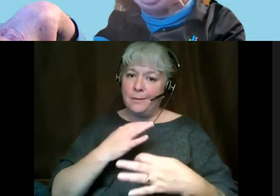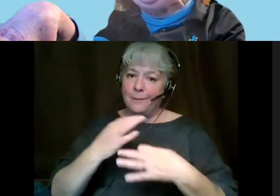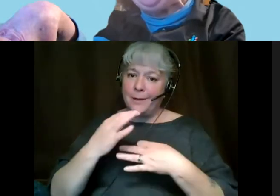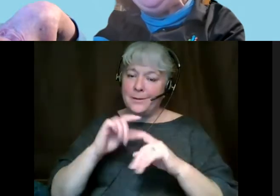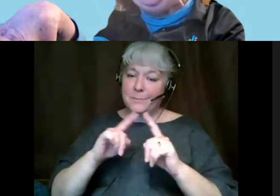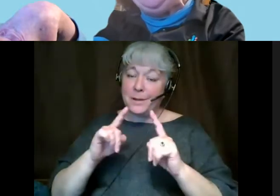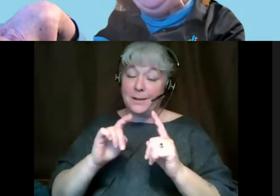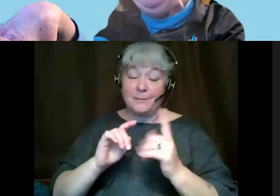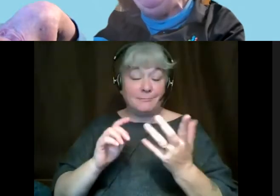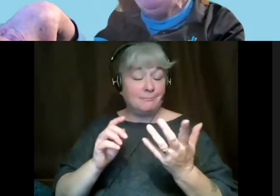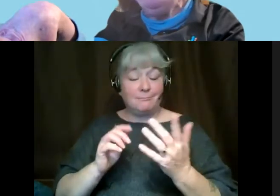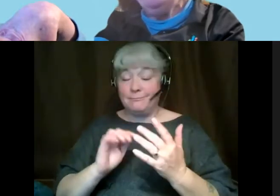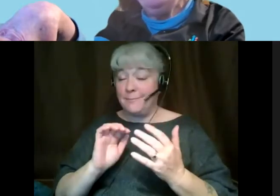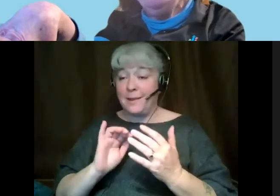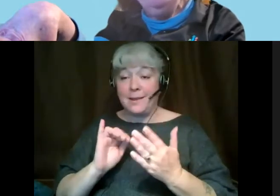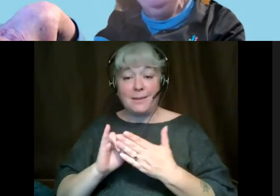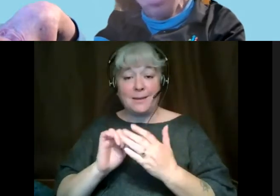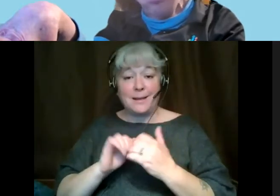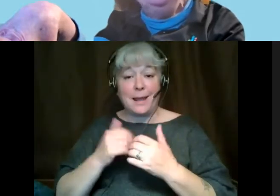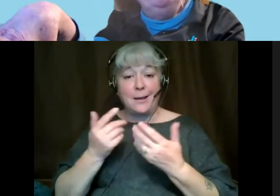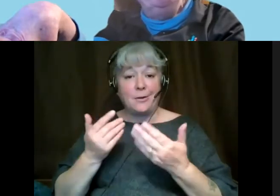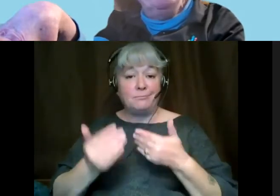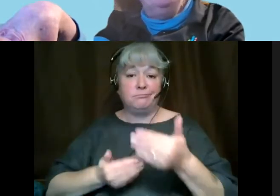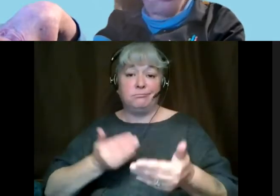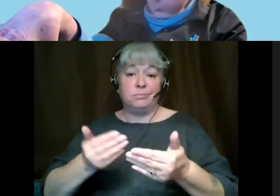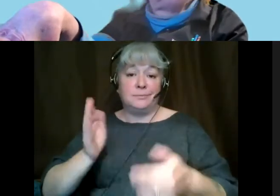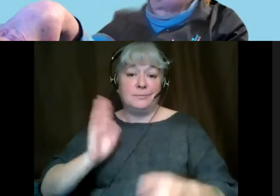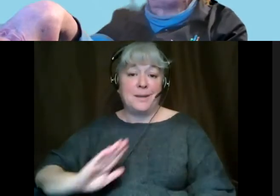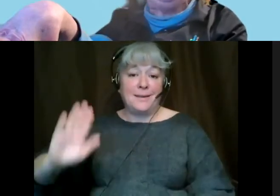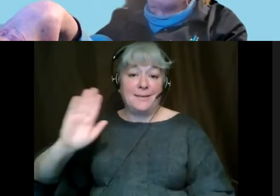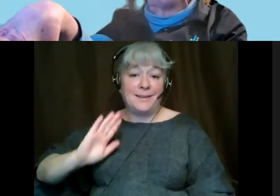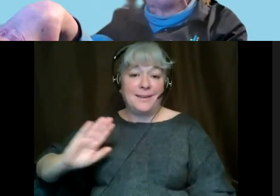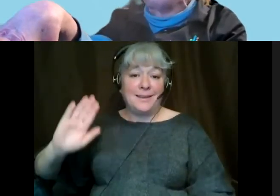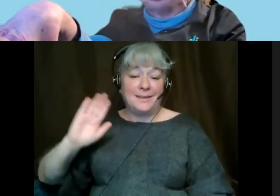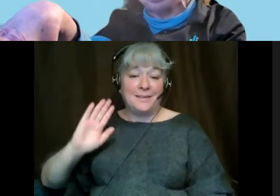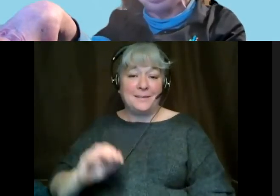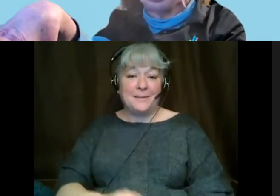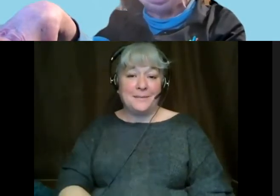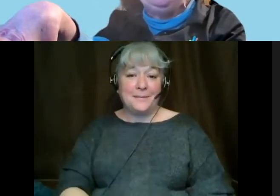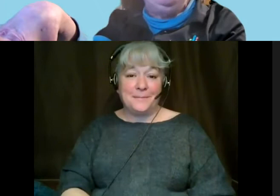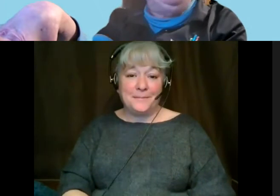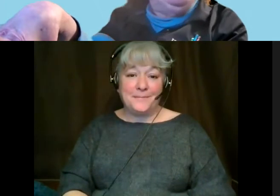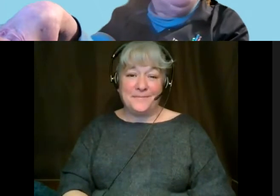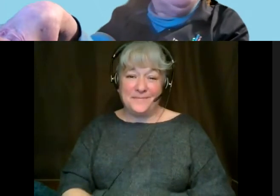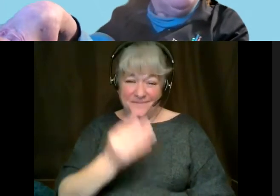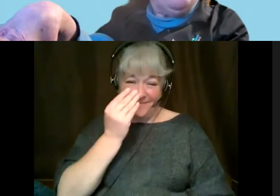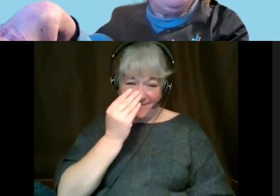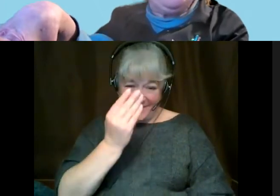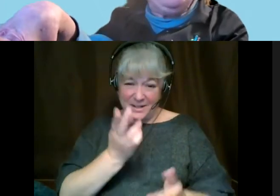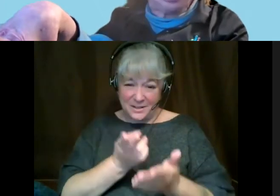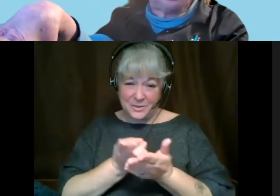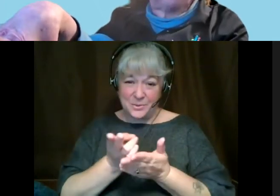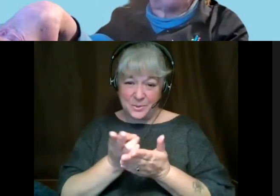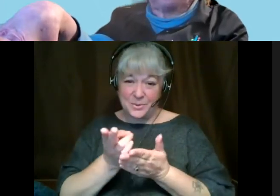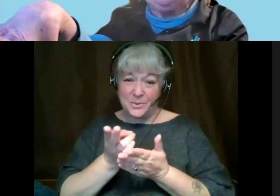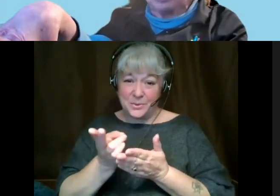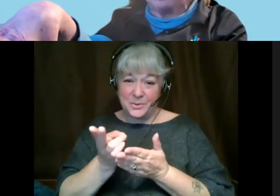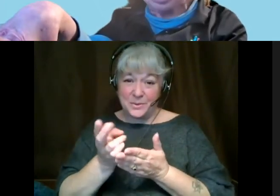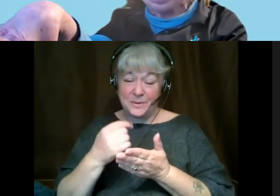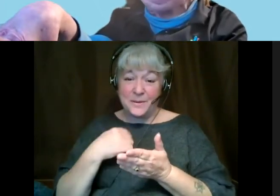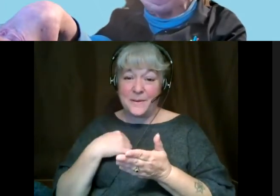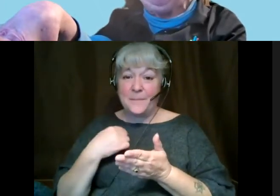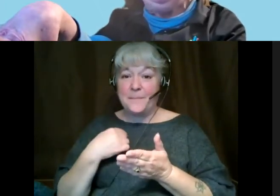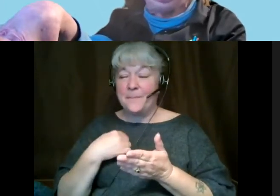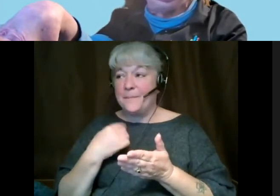it was back then. To tell you the truth, I hated the